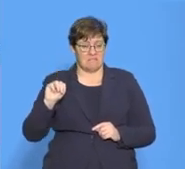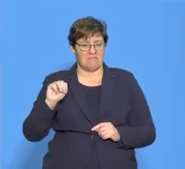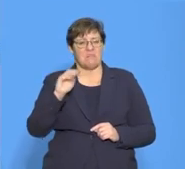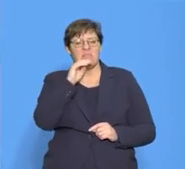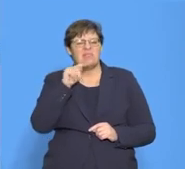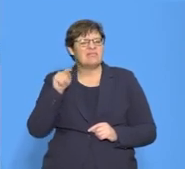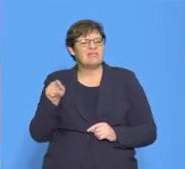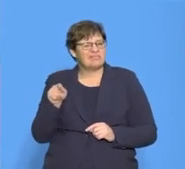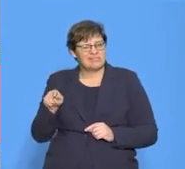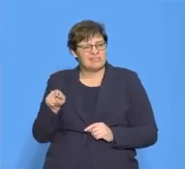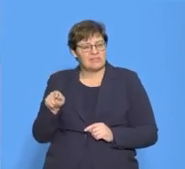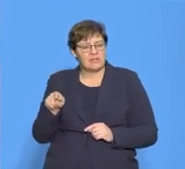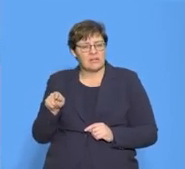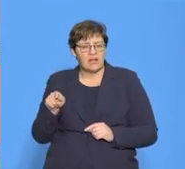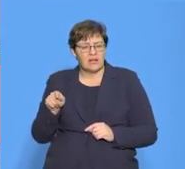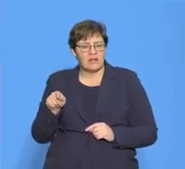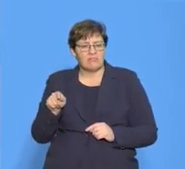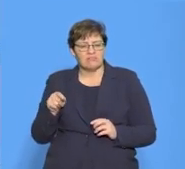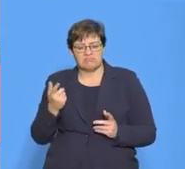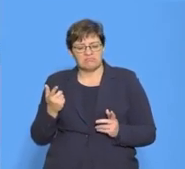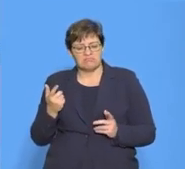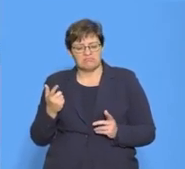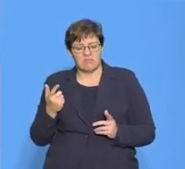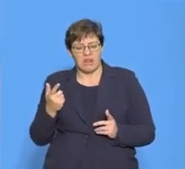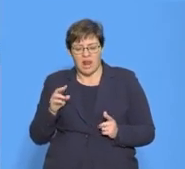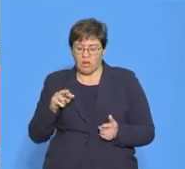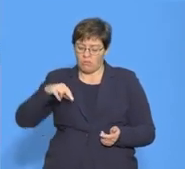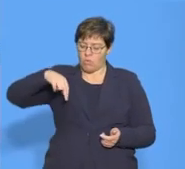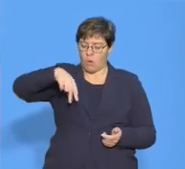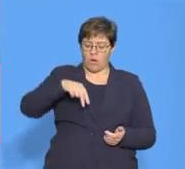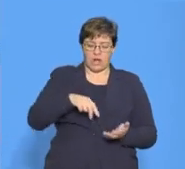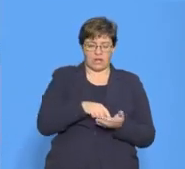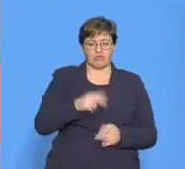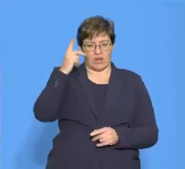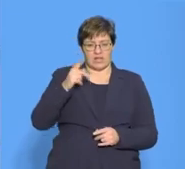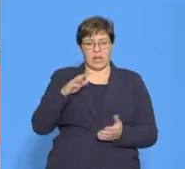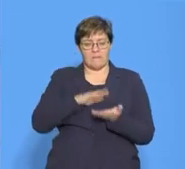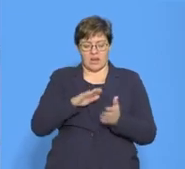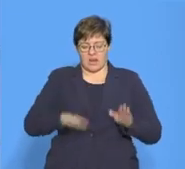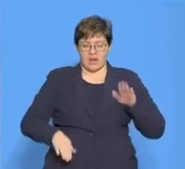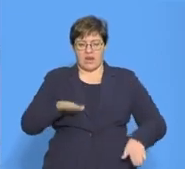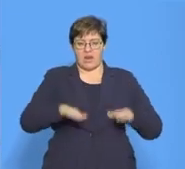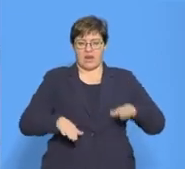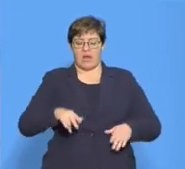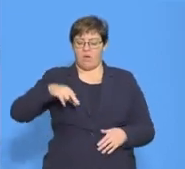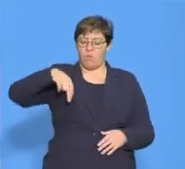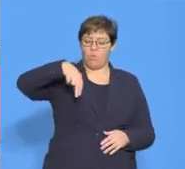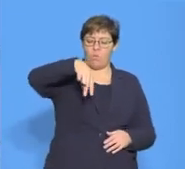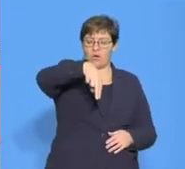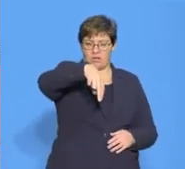it's organisms that walk upright, in an upright position, and they walk on their hind limbs all the